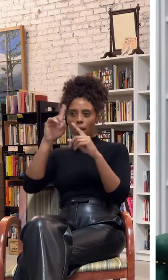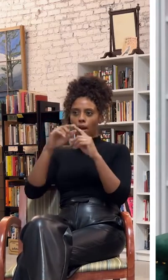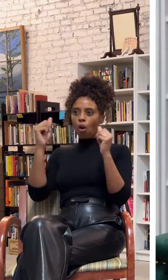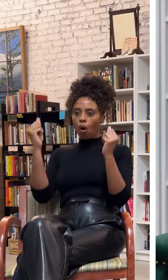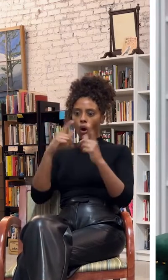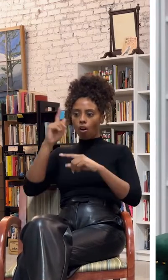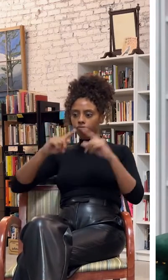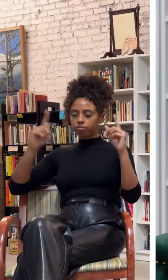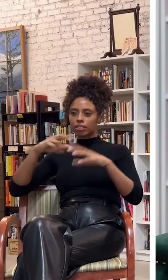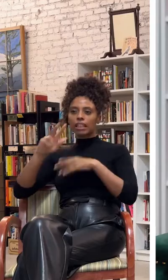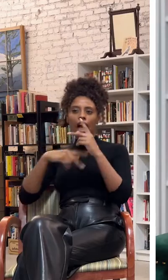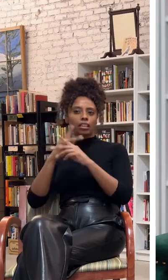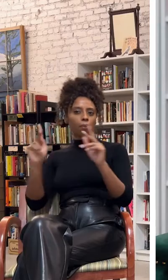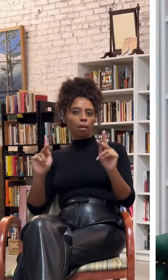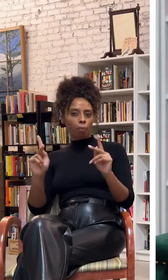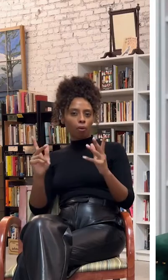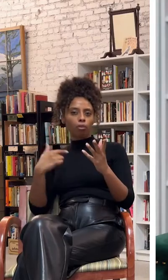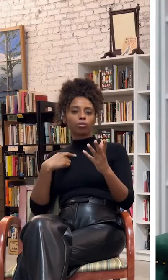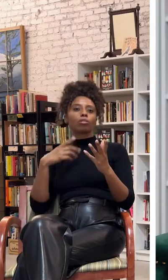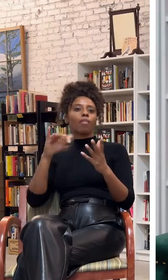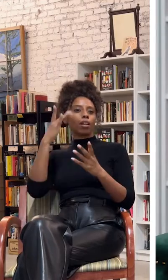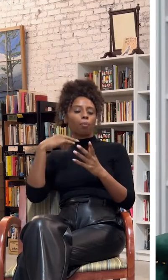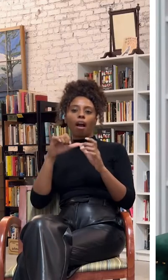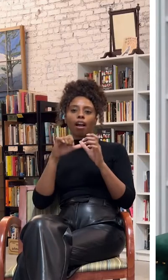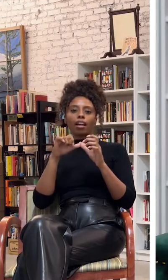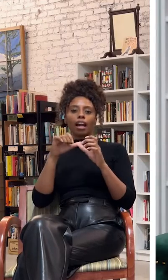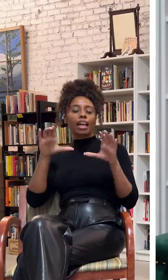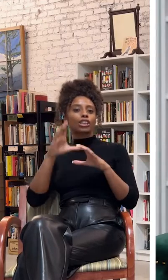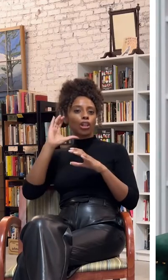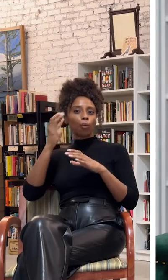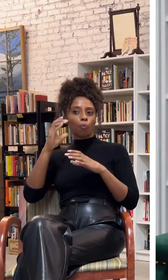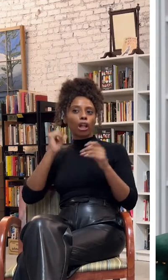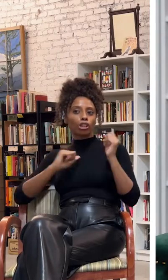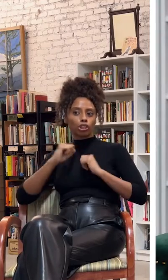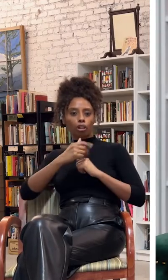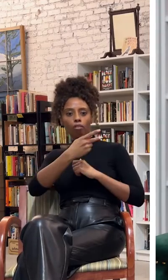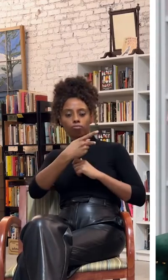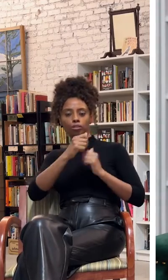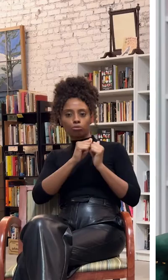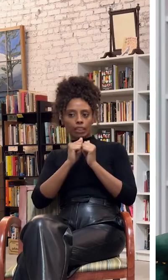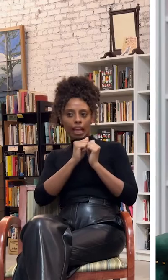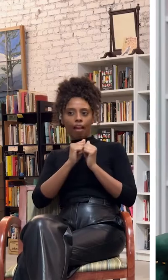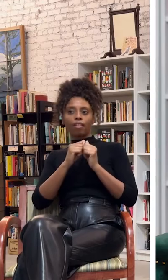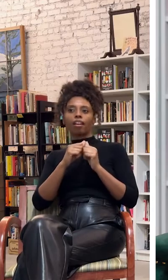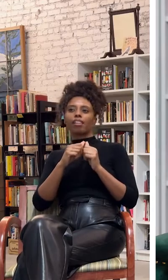of people. Um, and that's why I ended up doing things like the radio show that we did together. Of what are all the that means that this then needs